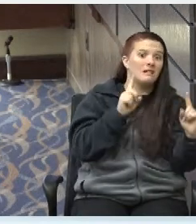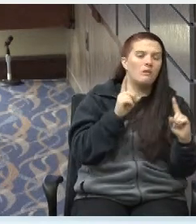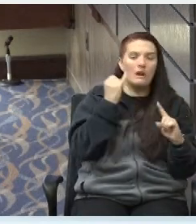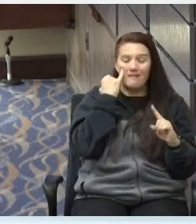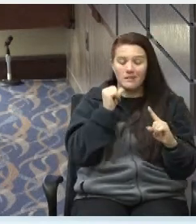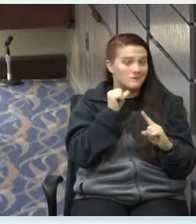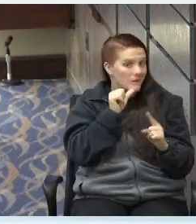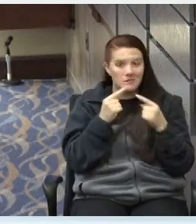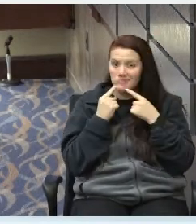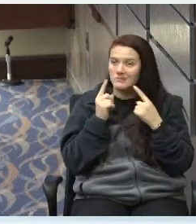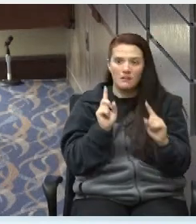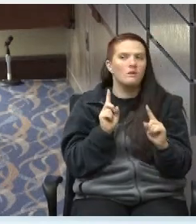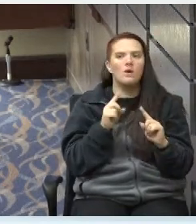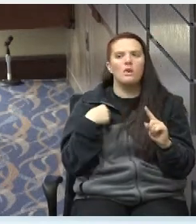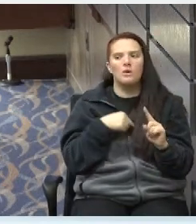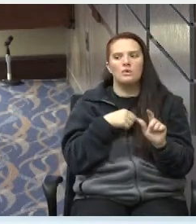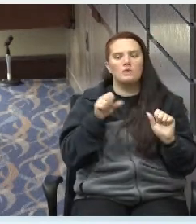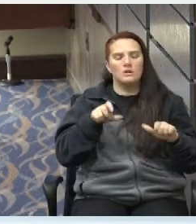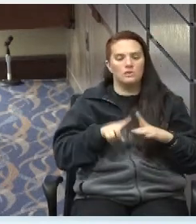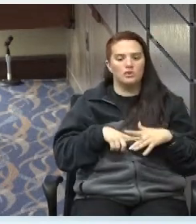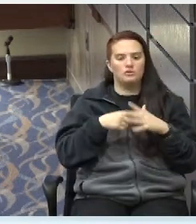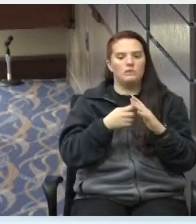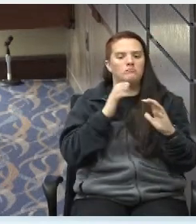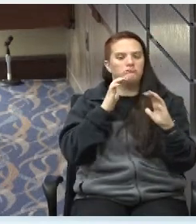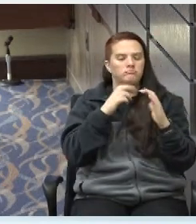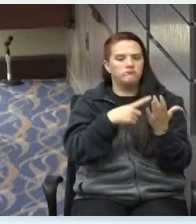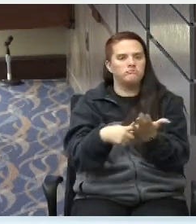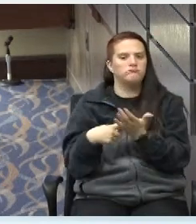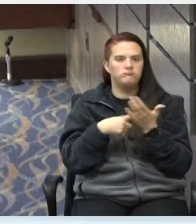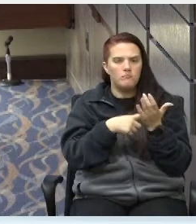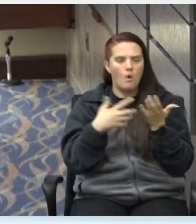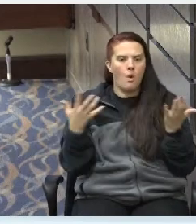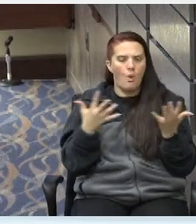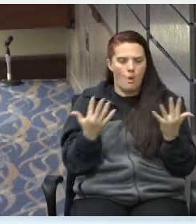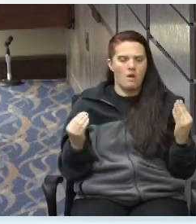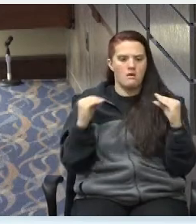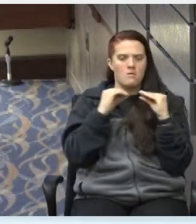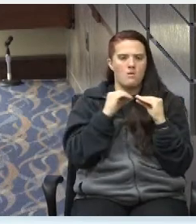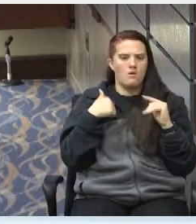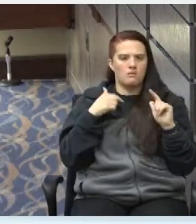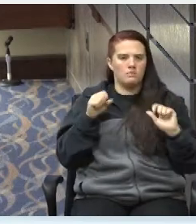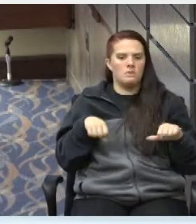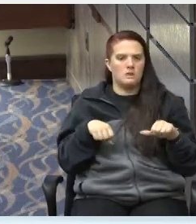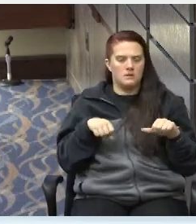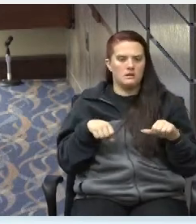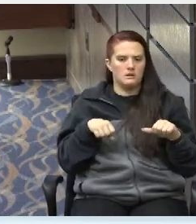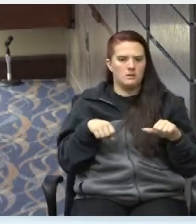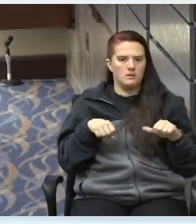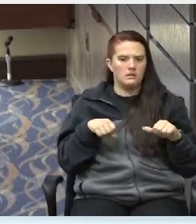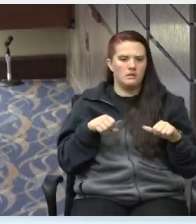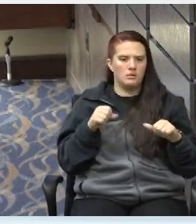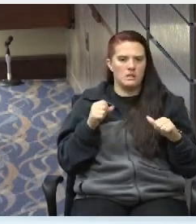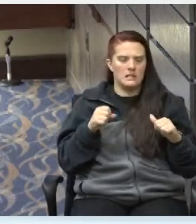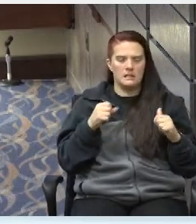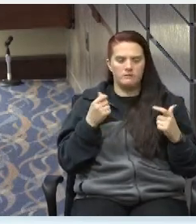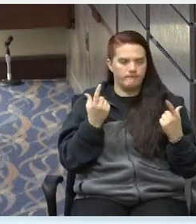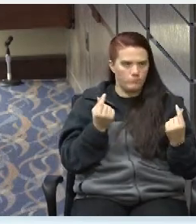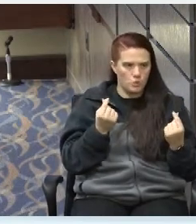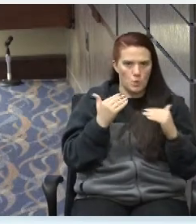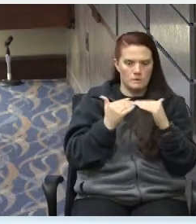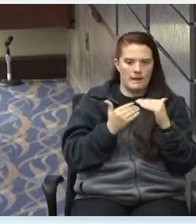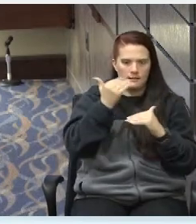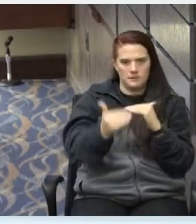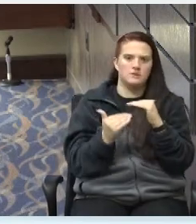it wasn't successful, we can start a conversation about what further measures we think we should move up the ladder to do.